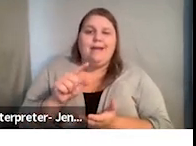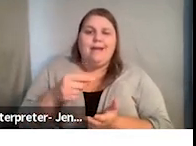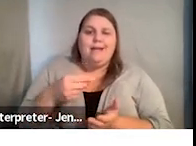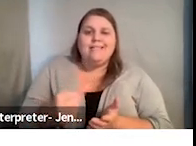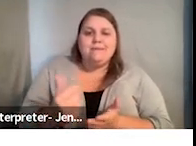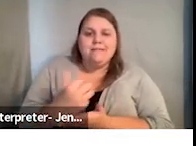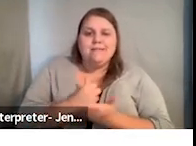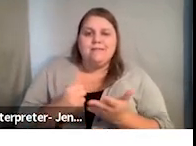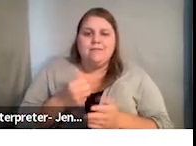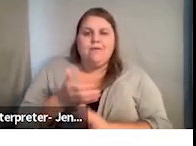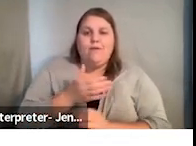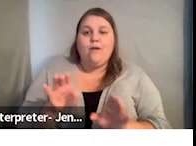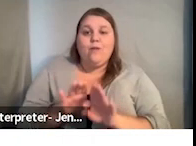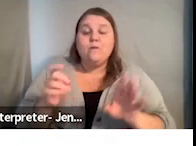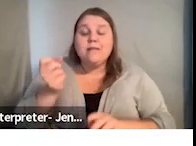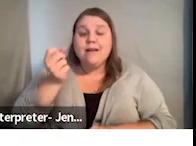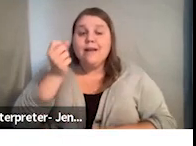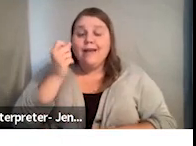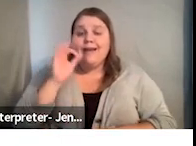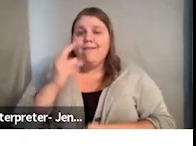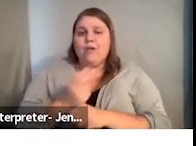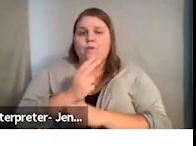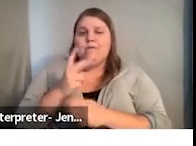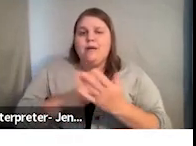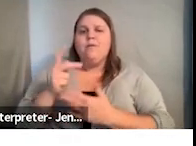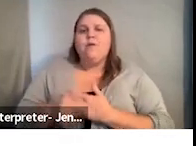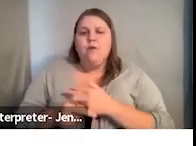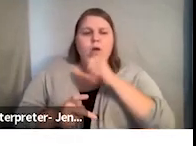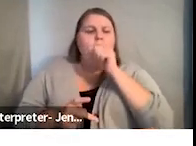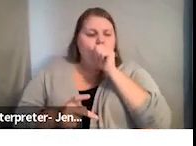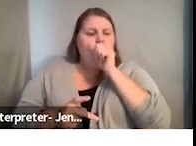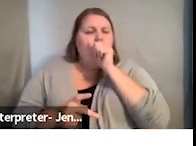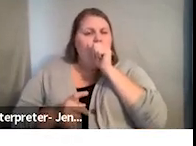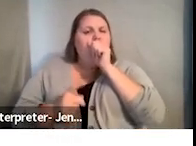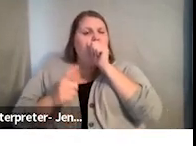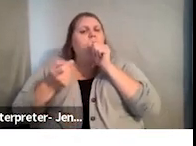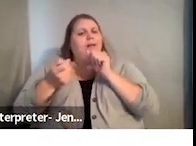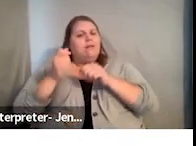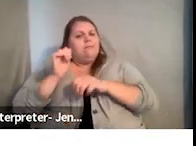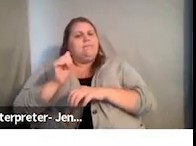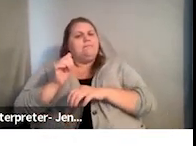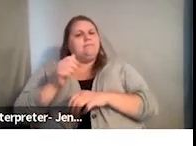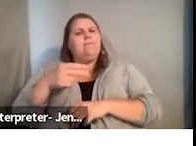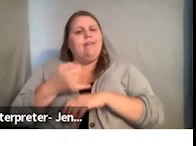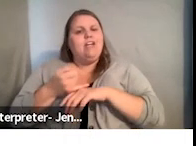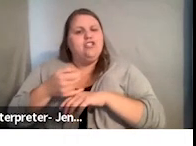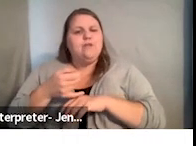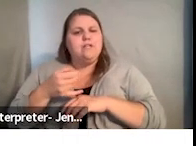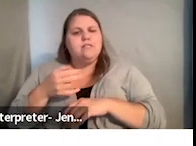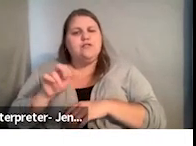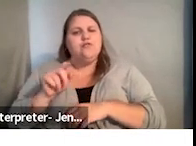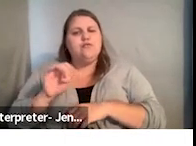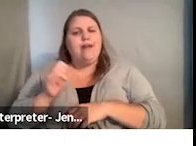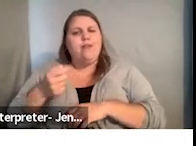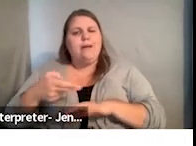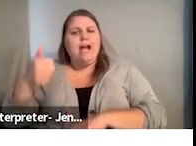closing. If a home buyer uses this program, they will have a slightly higher interest rate than our standard mortgage interest rates, and they cannot sell